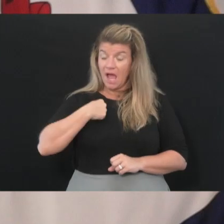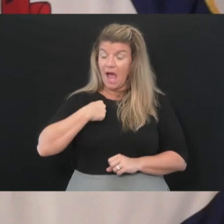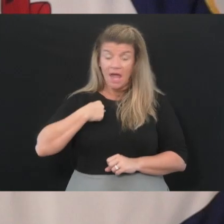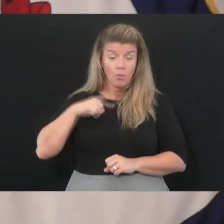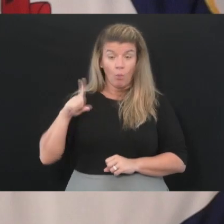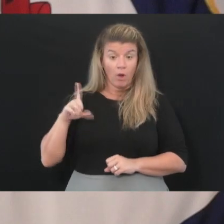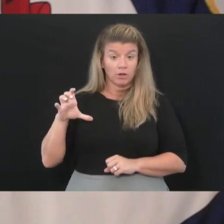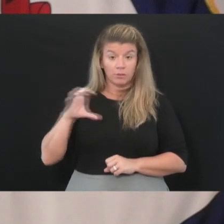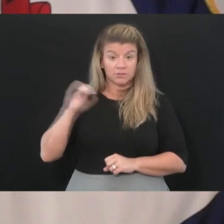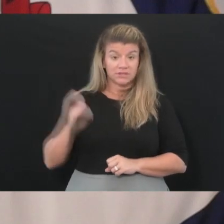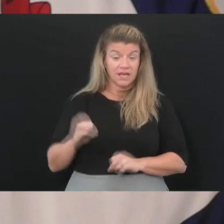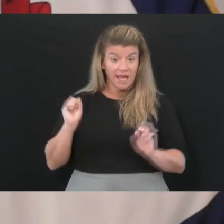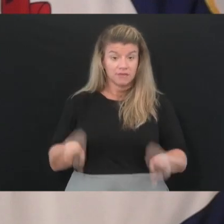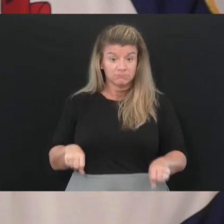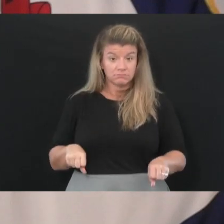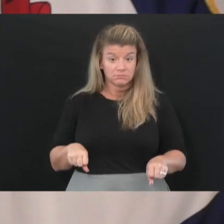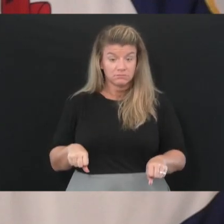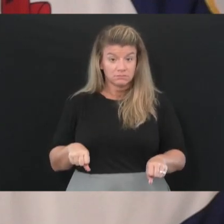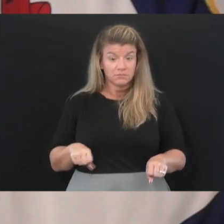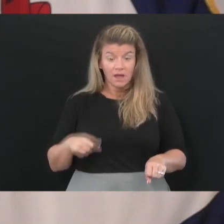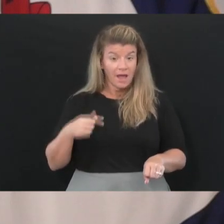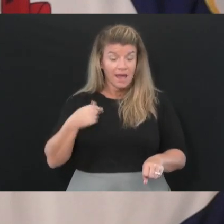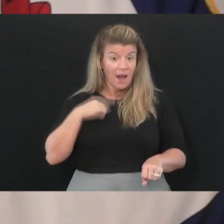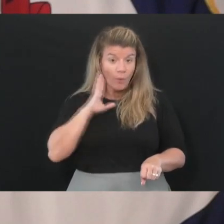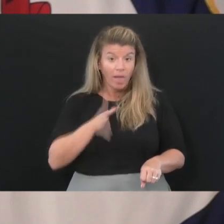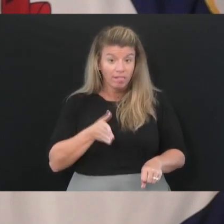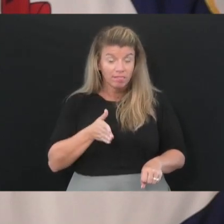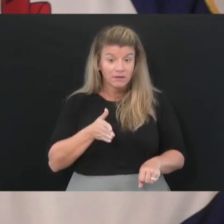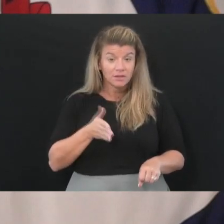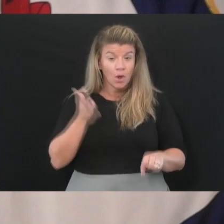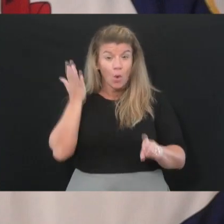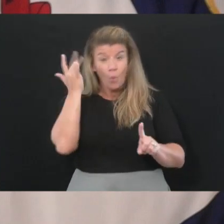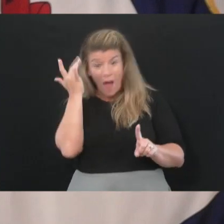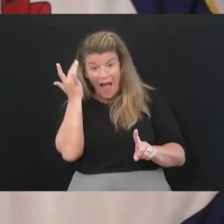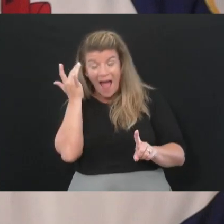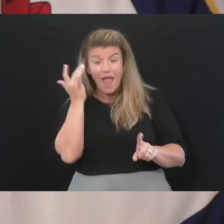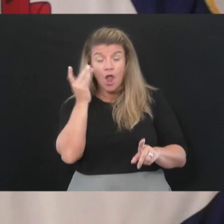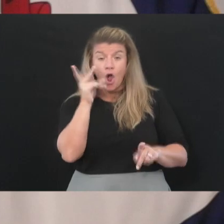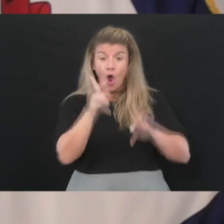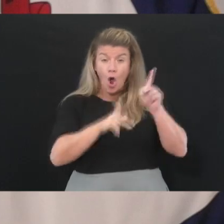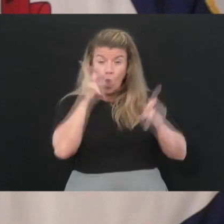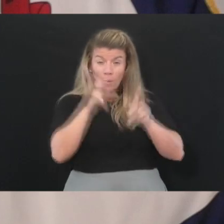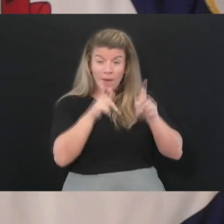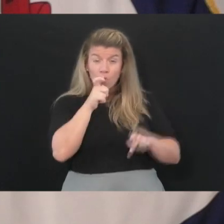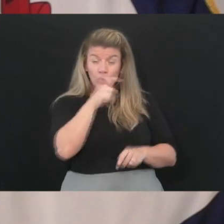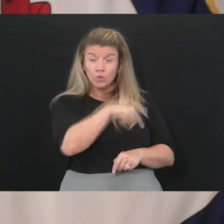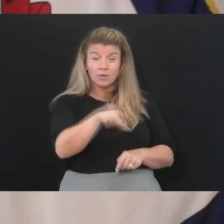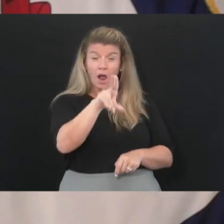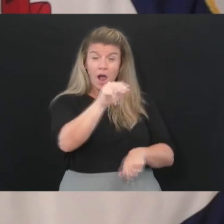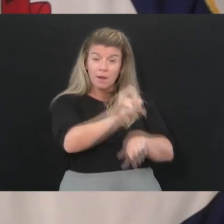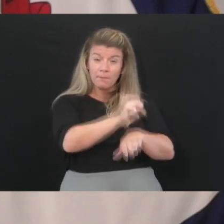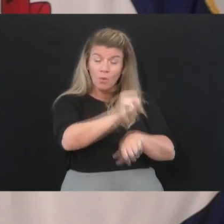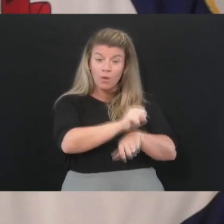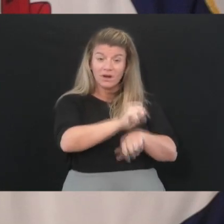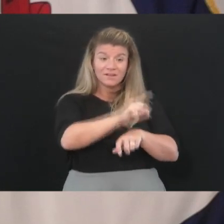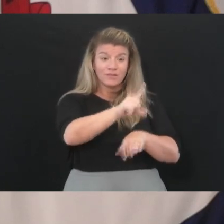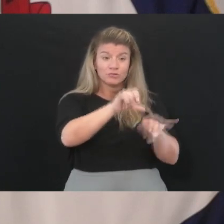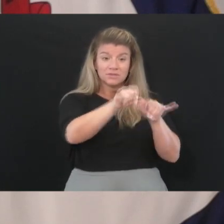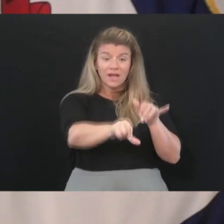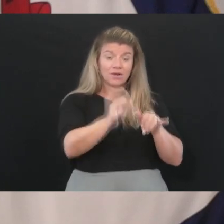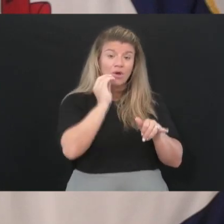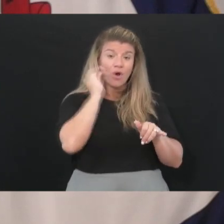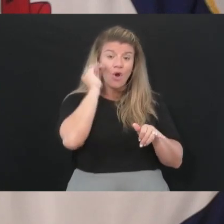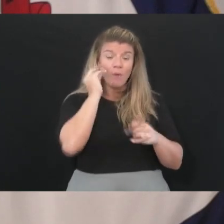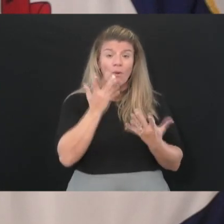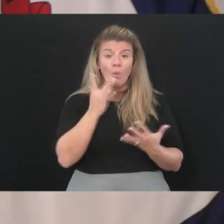100%, and the reason I am is just this. Our people that are unemployed and they're sitting at home with Congress playing